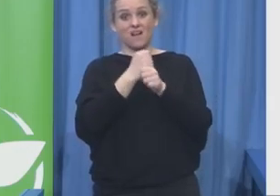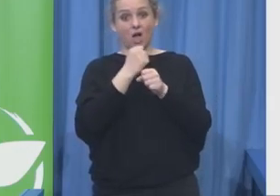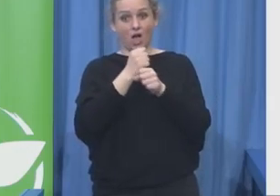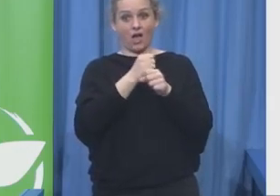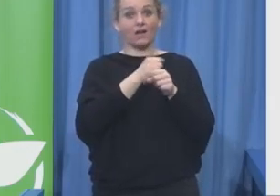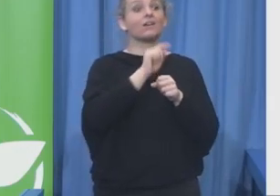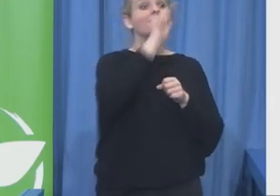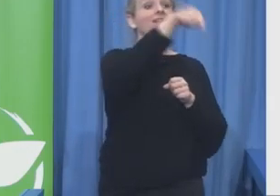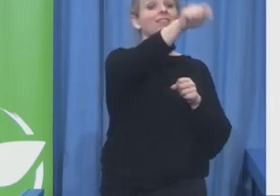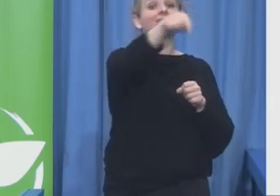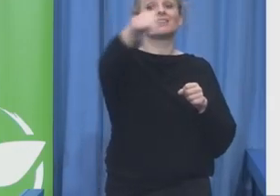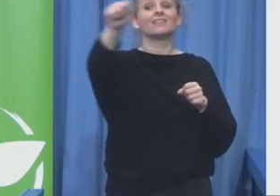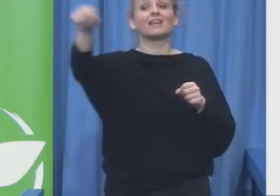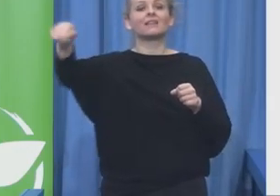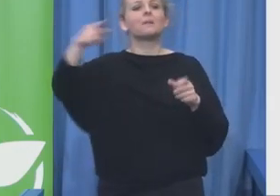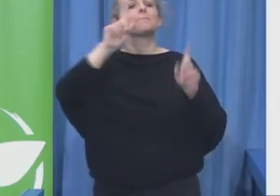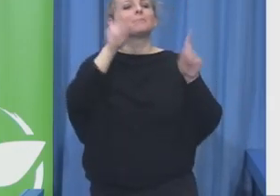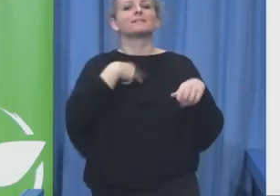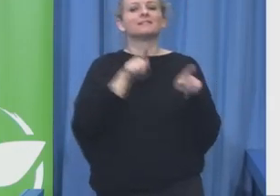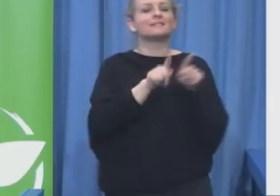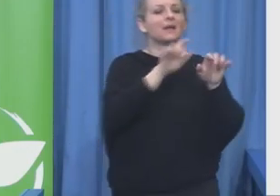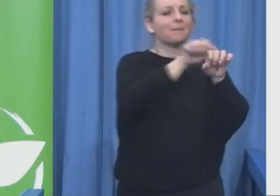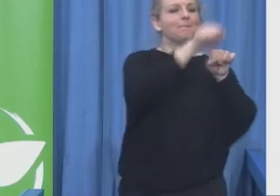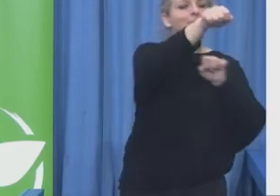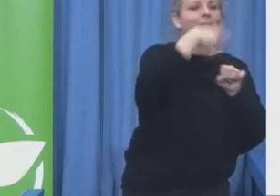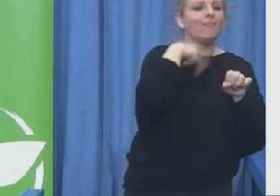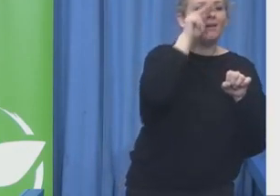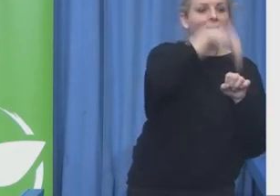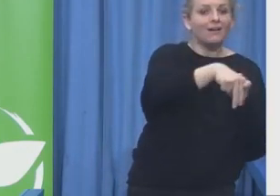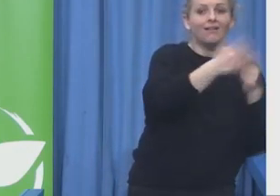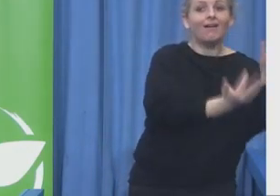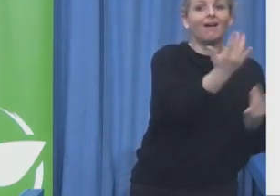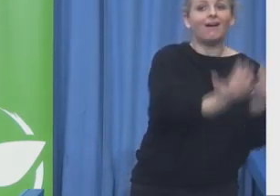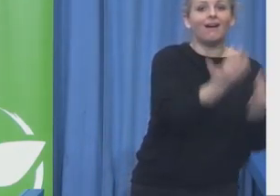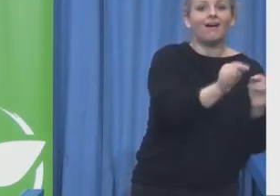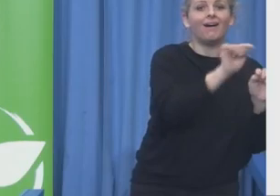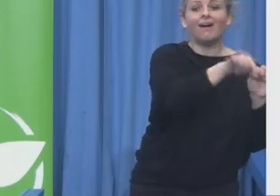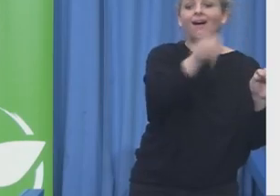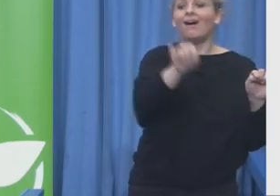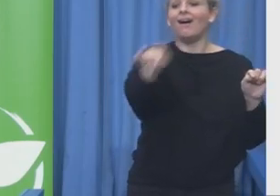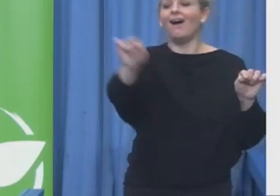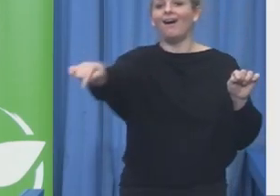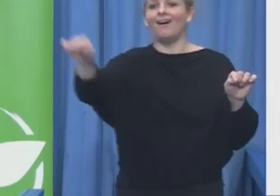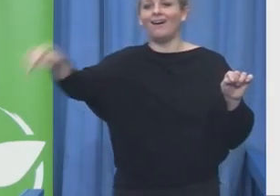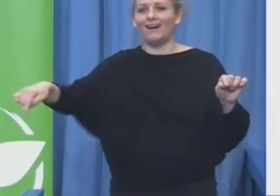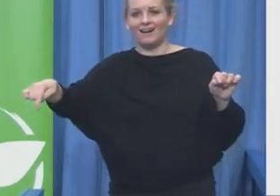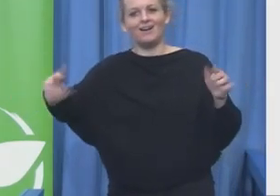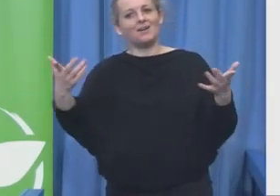or unlock the thinking around the retention piece. So I think we need to get past this indicator